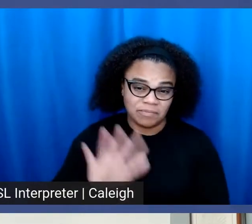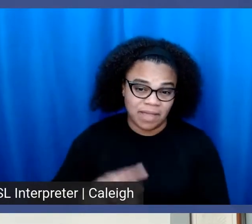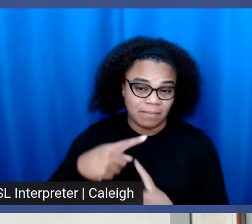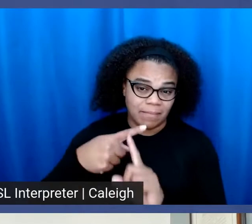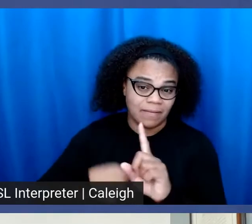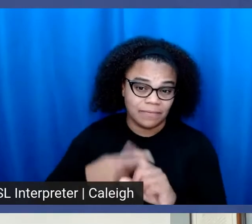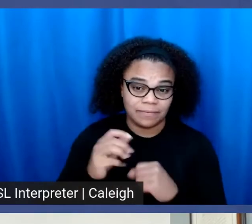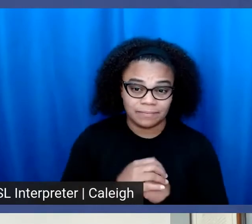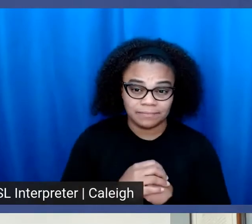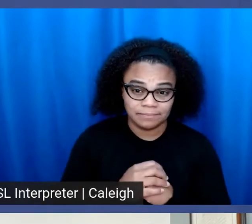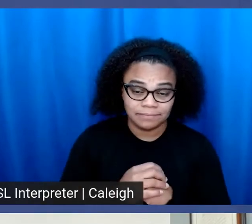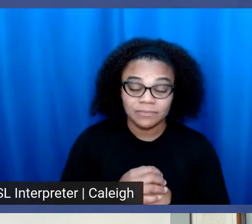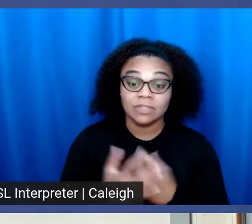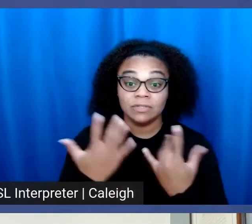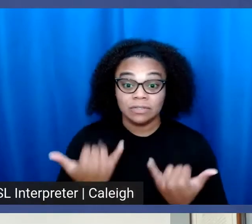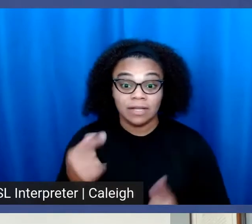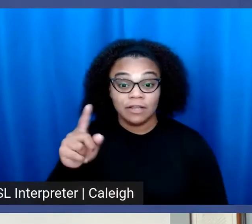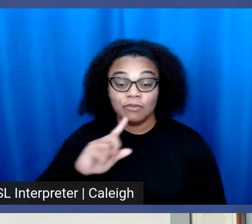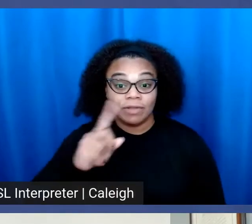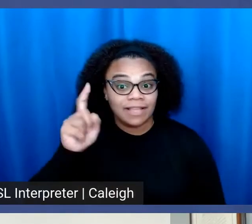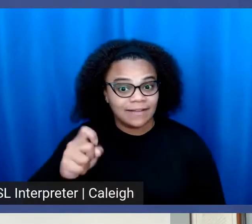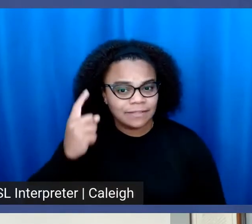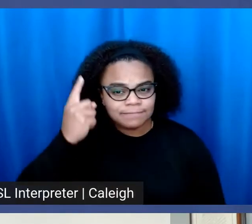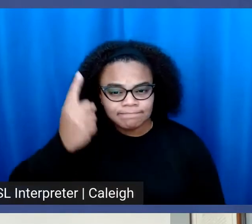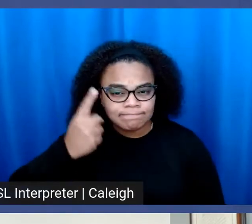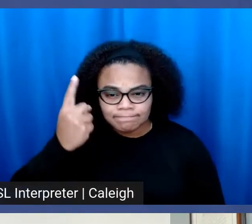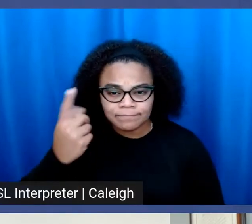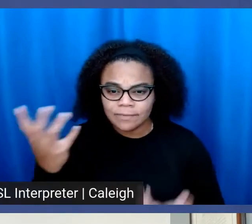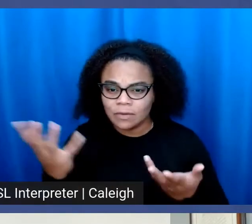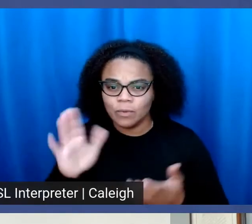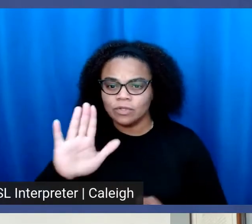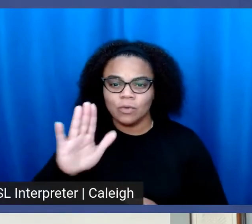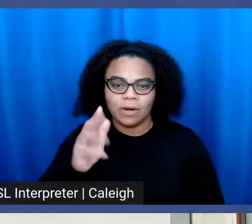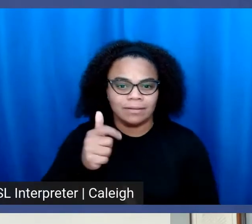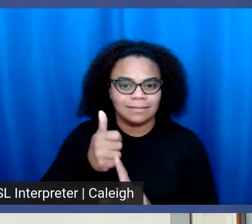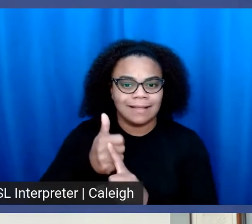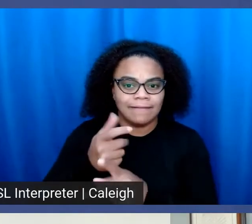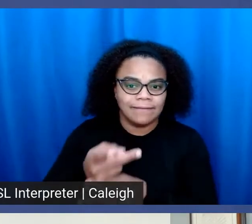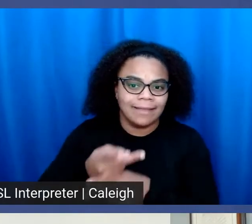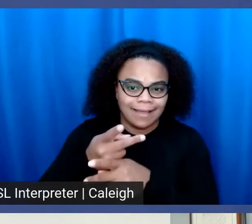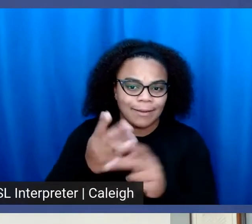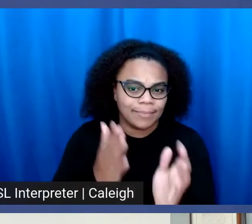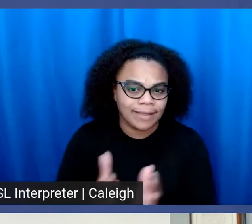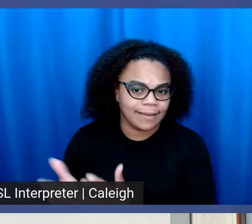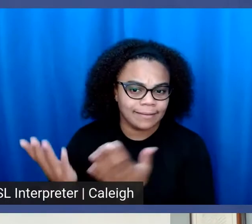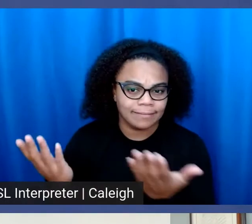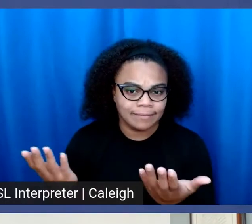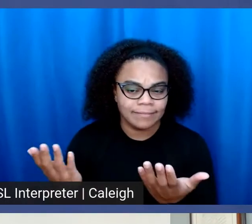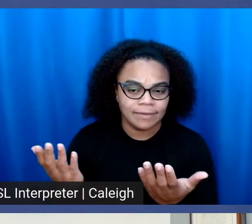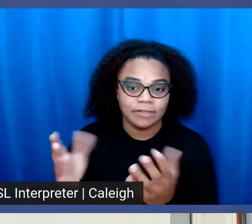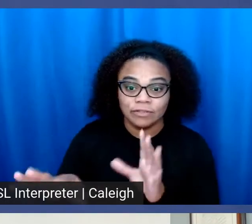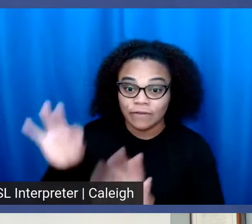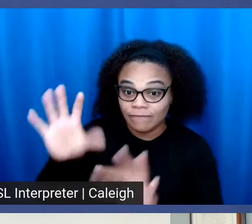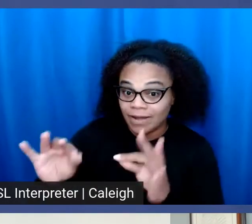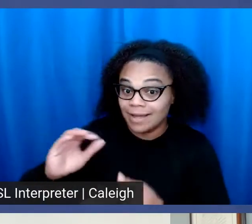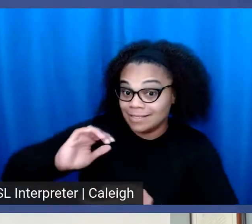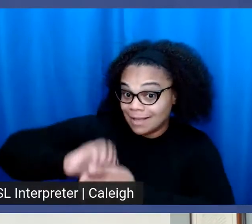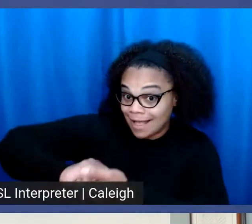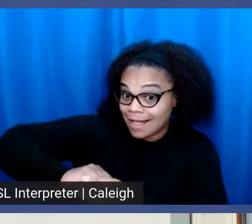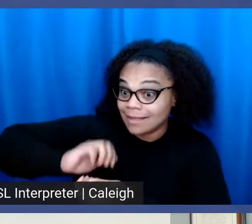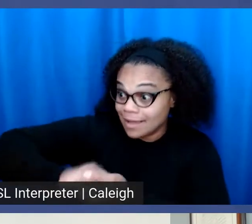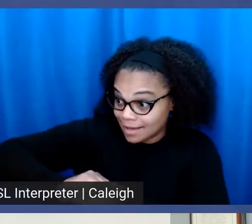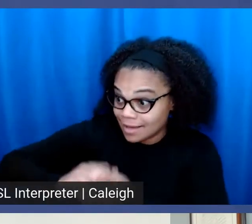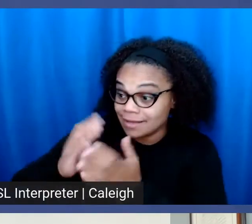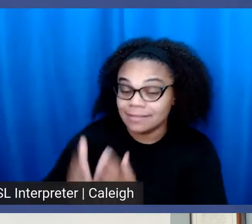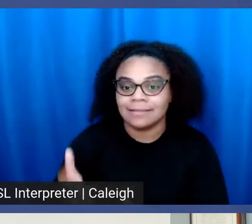really need to think now, what is your self-care plan? So, get yourself some allies and make yourself an ally